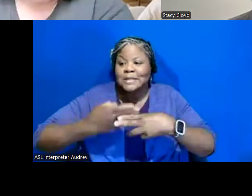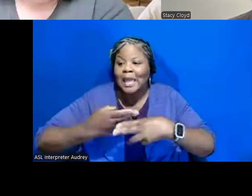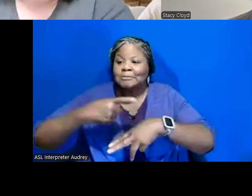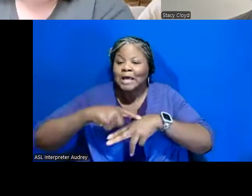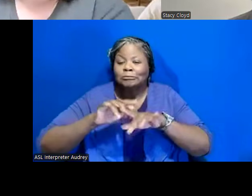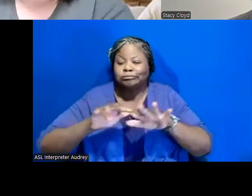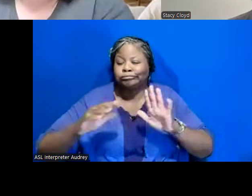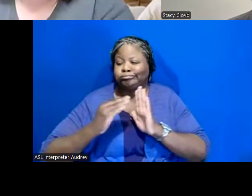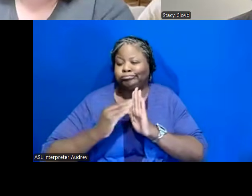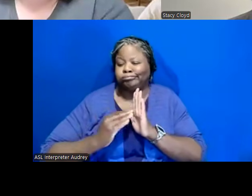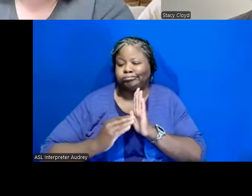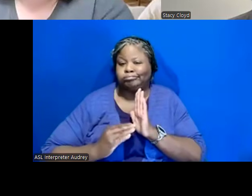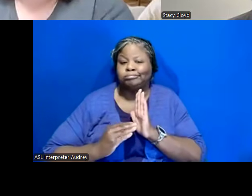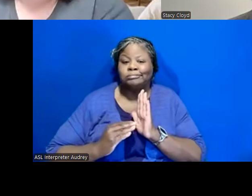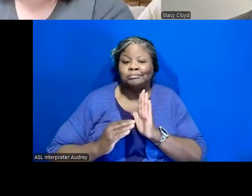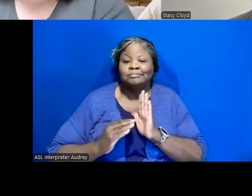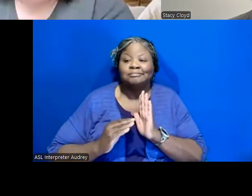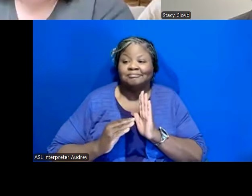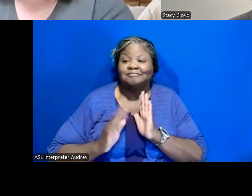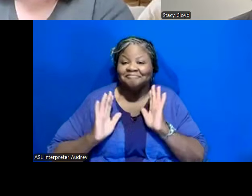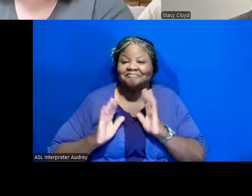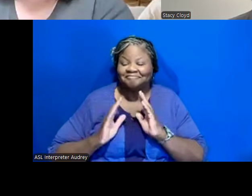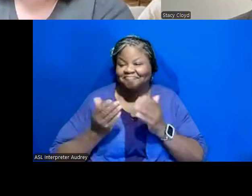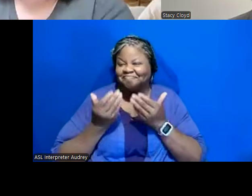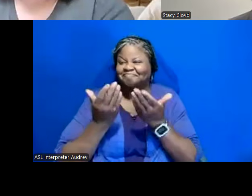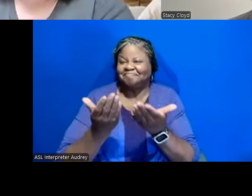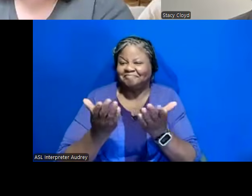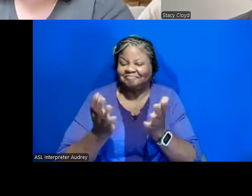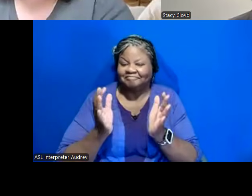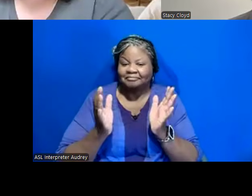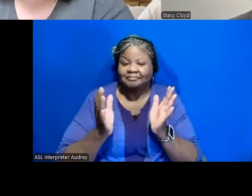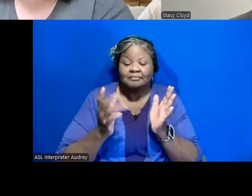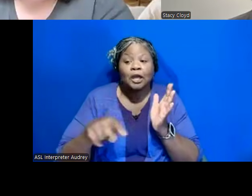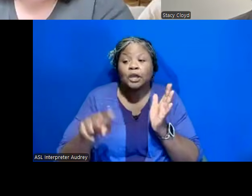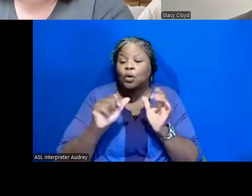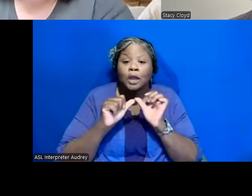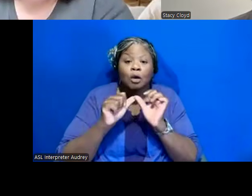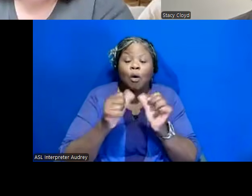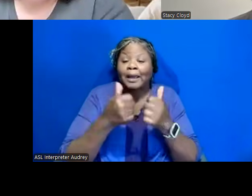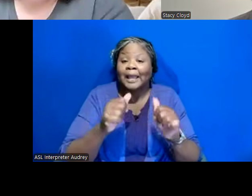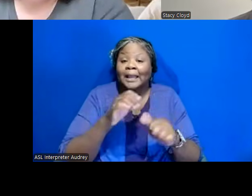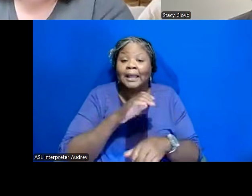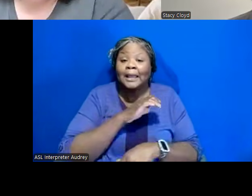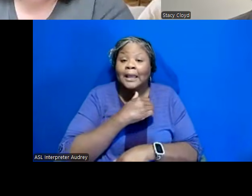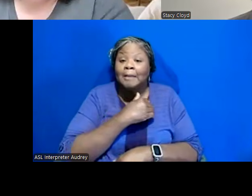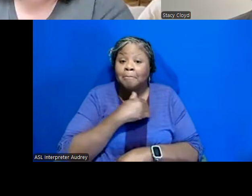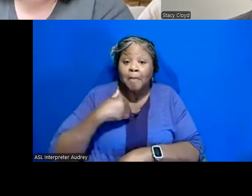that stuff. That's what I have to say. And you can go on any member of Congress office